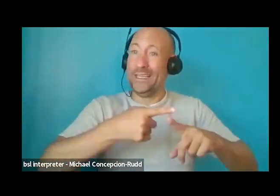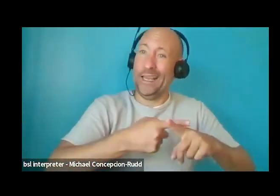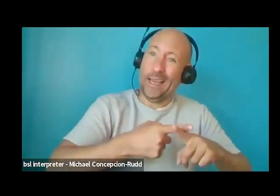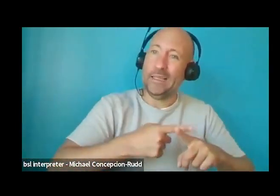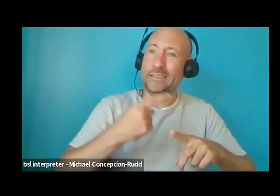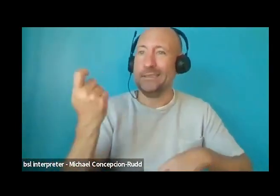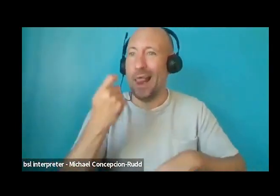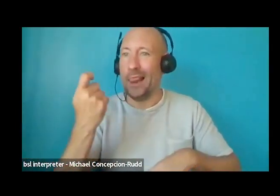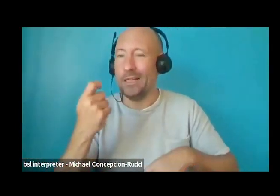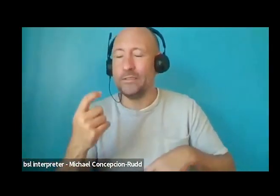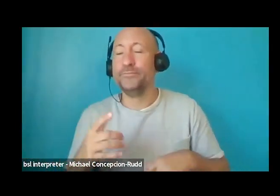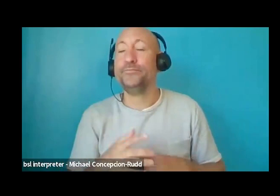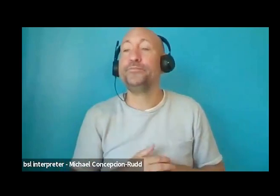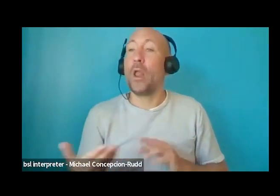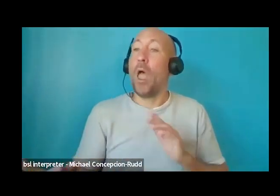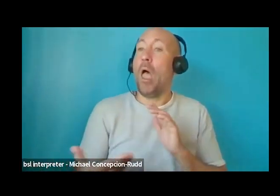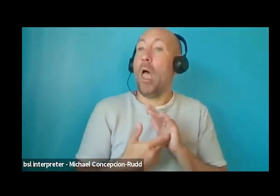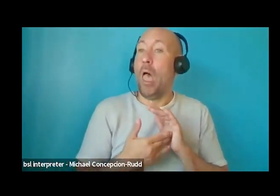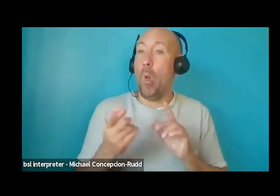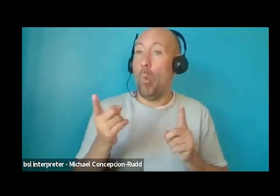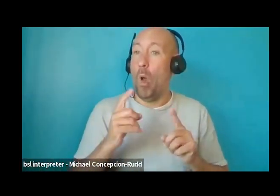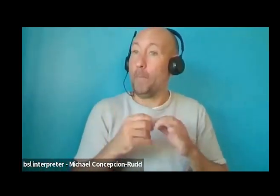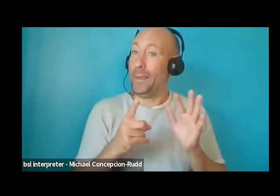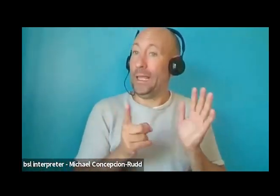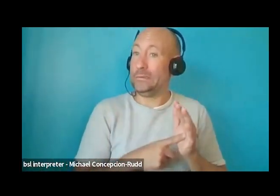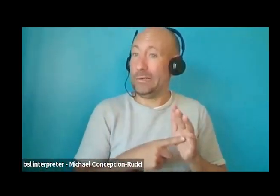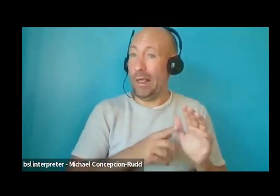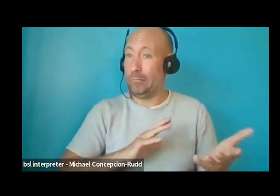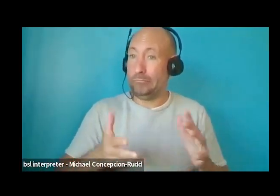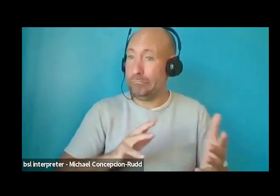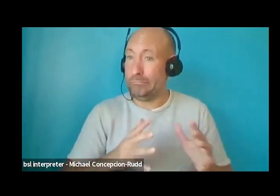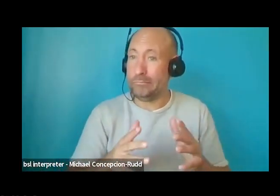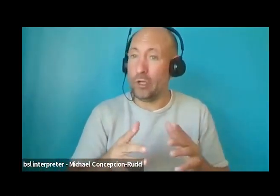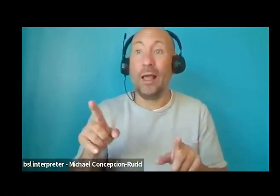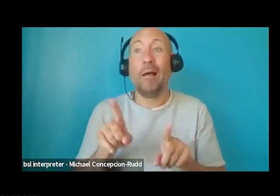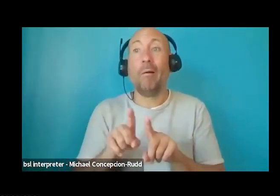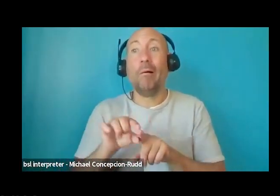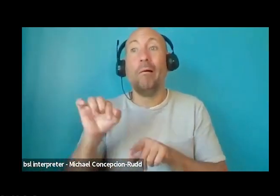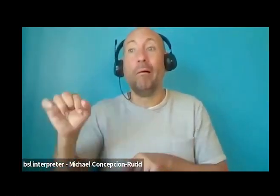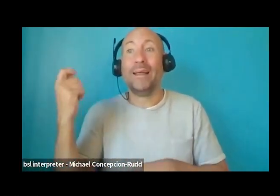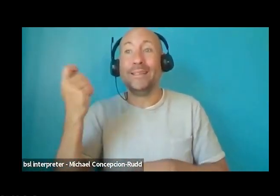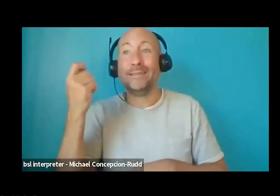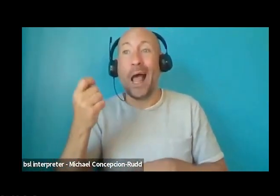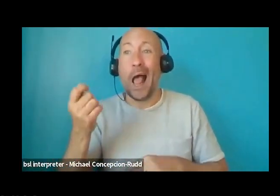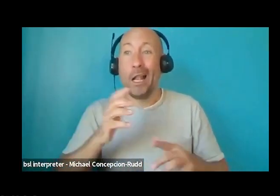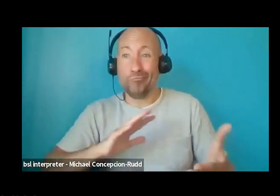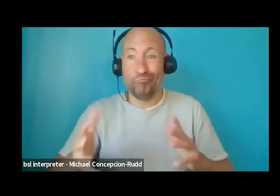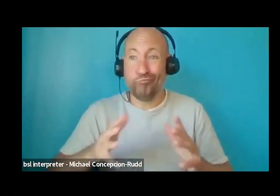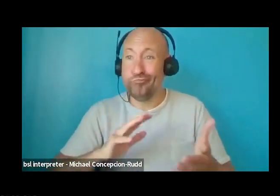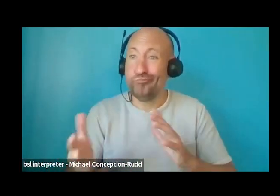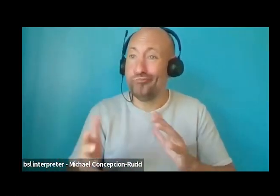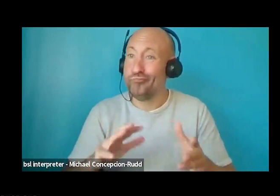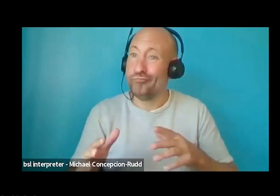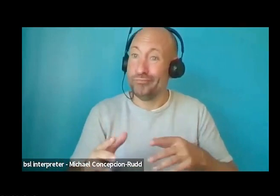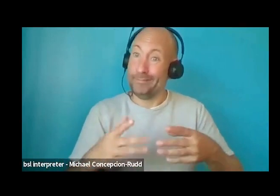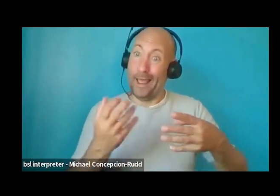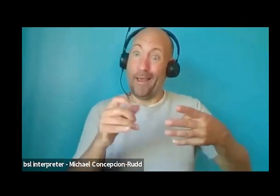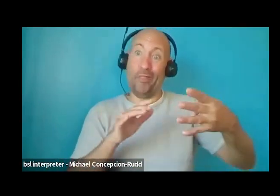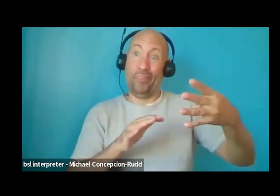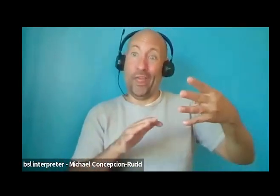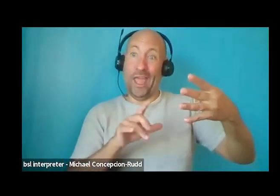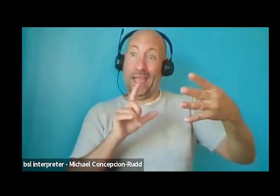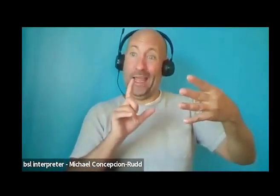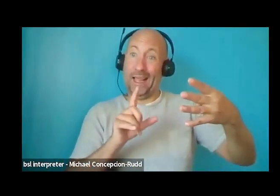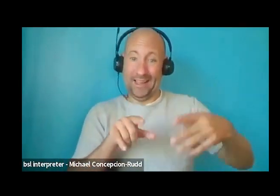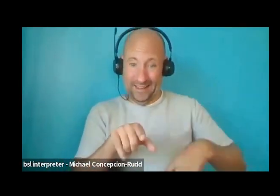And today we also have British and Italian Sign Language interpretation. To select either of these sign languages,